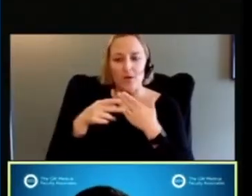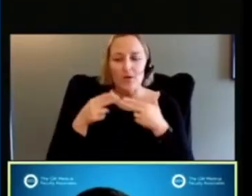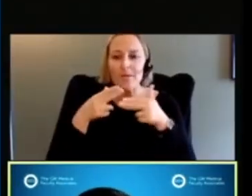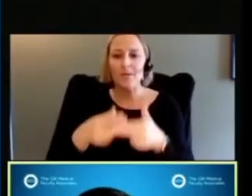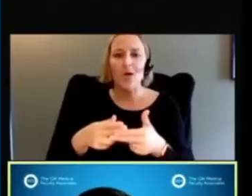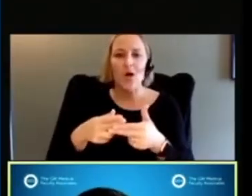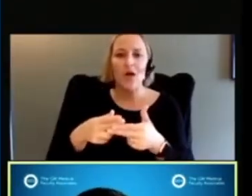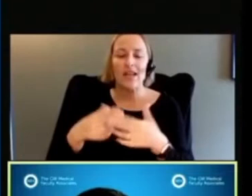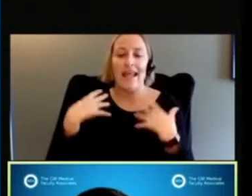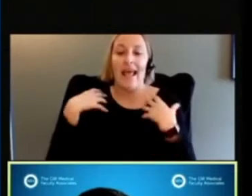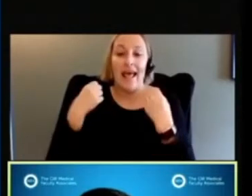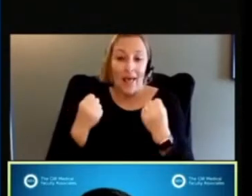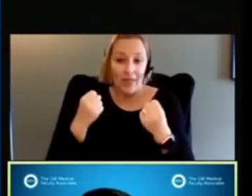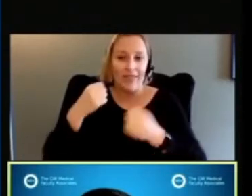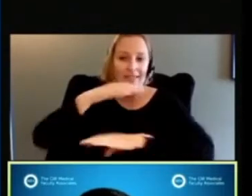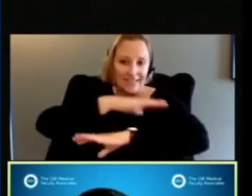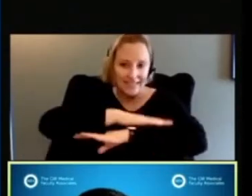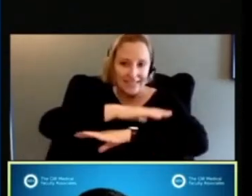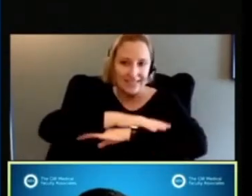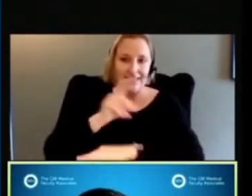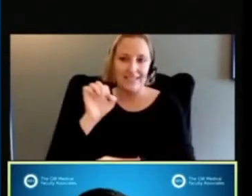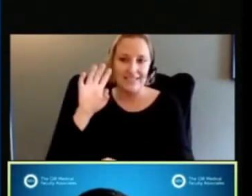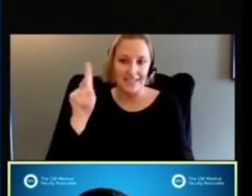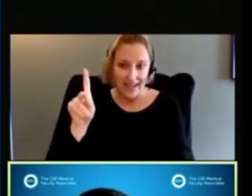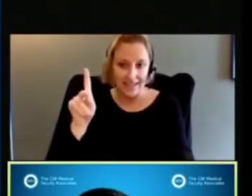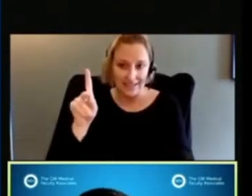So we built this program